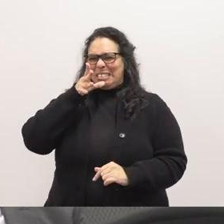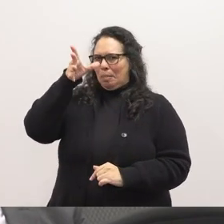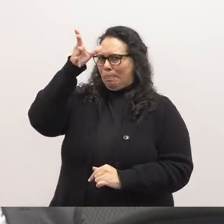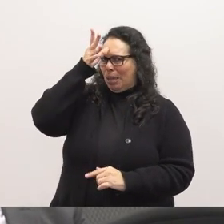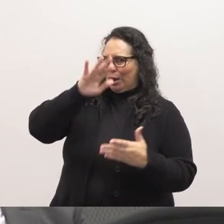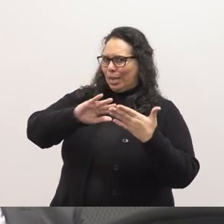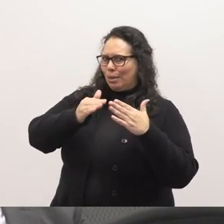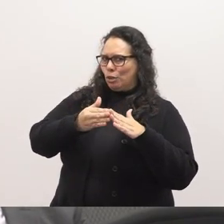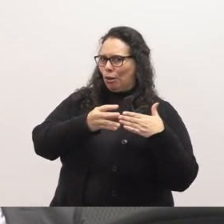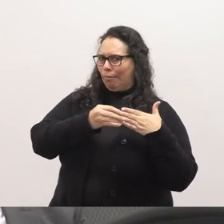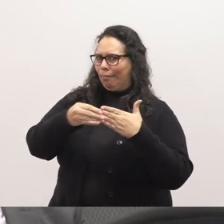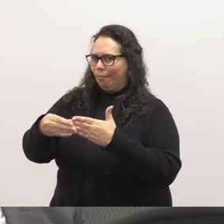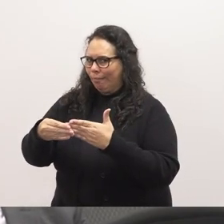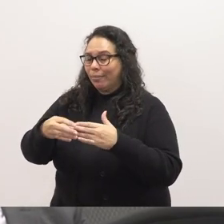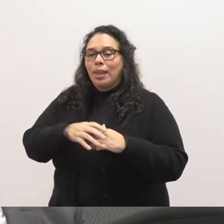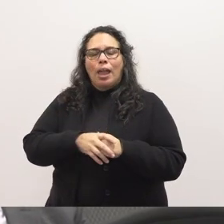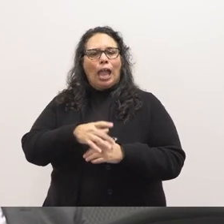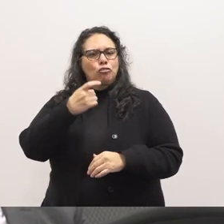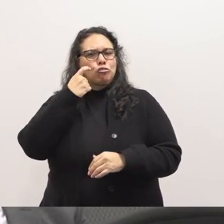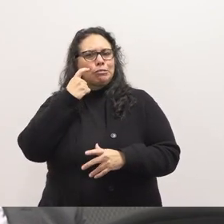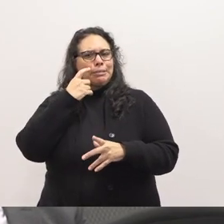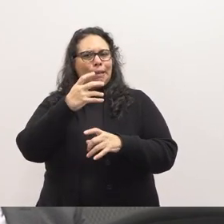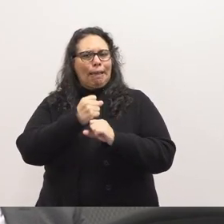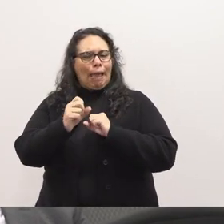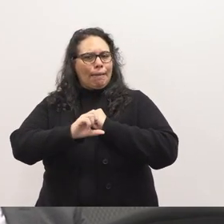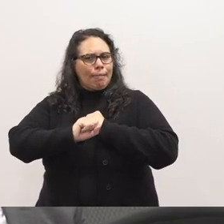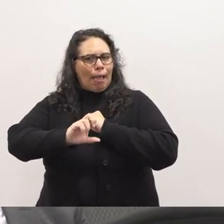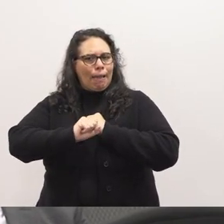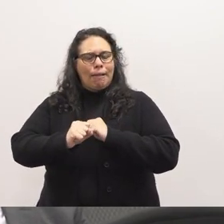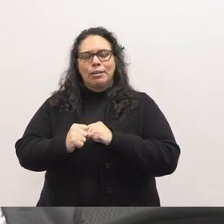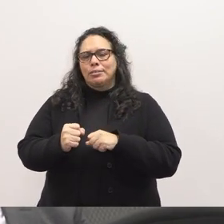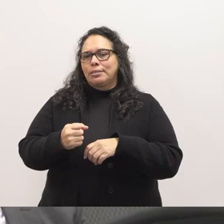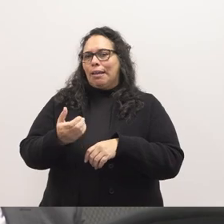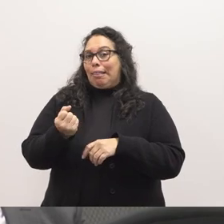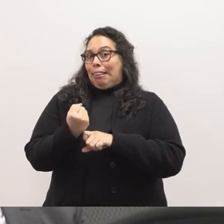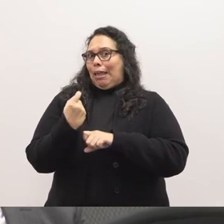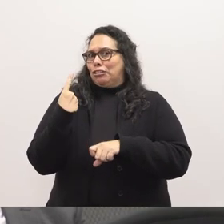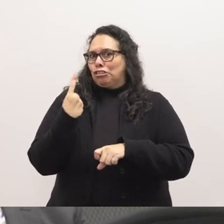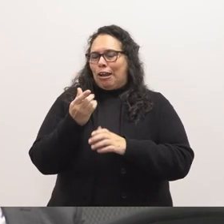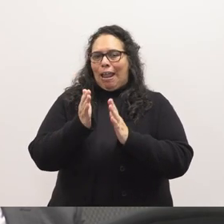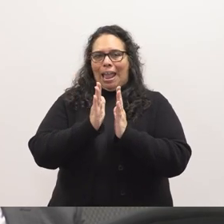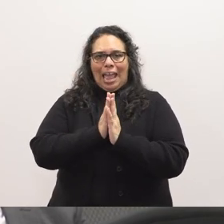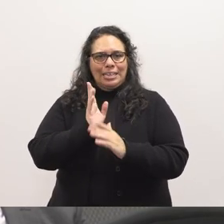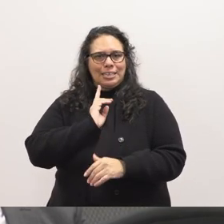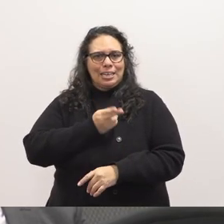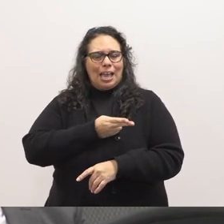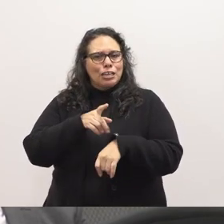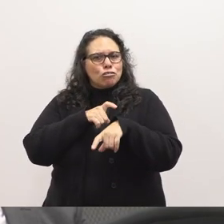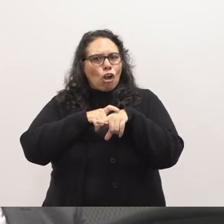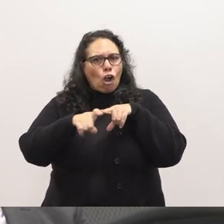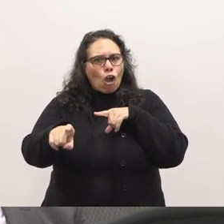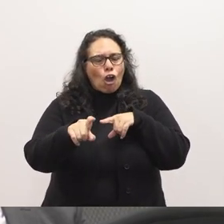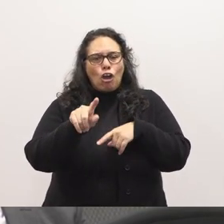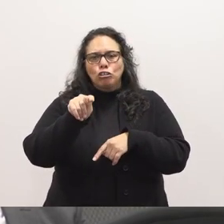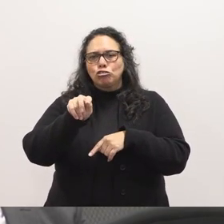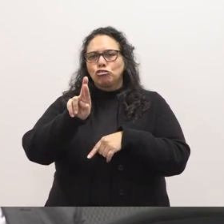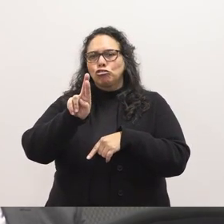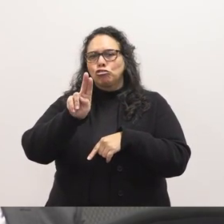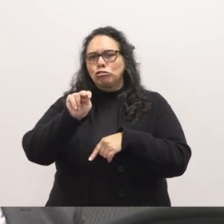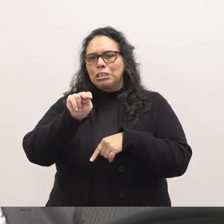driven. I recently received several flyers at the end of last year asking us to call our trustees to support community